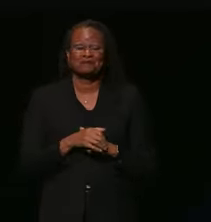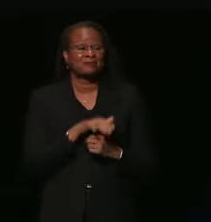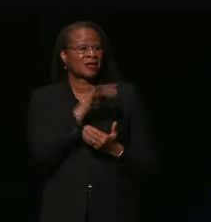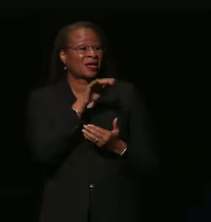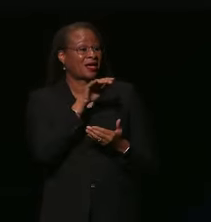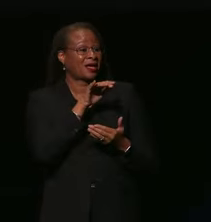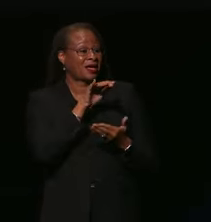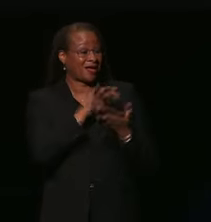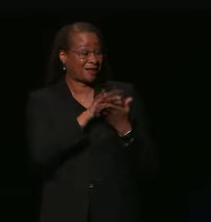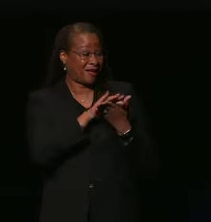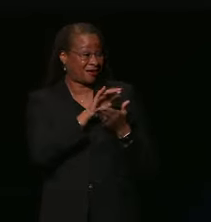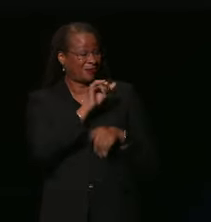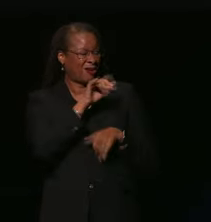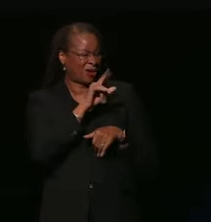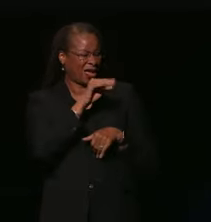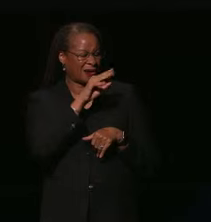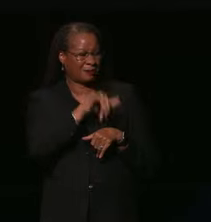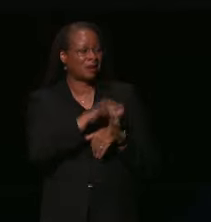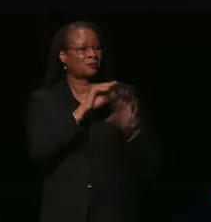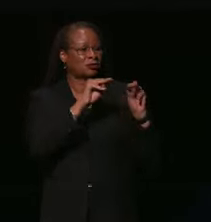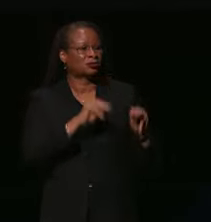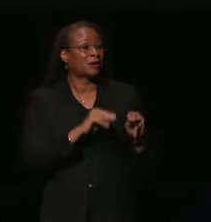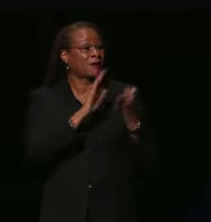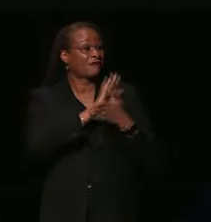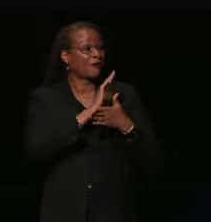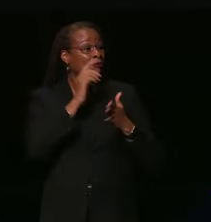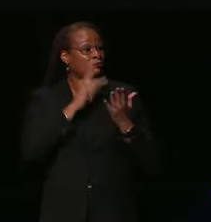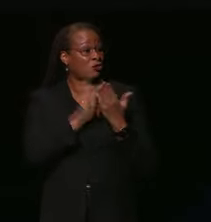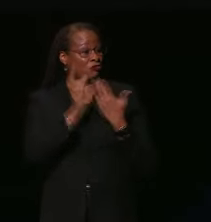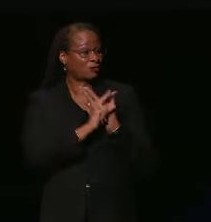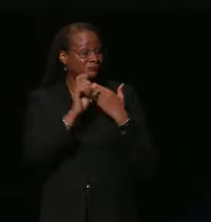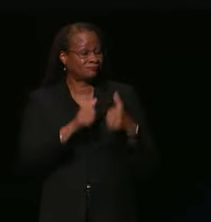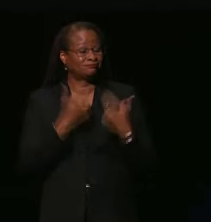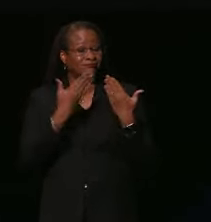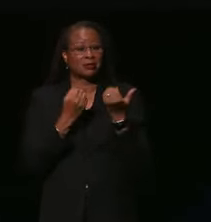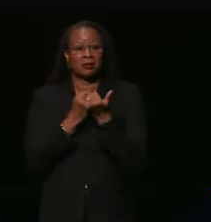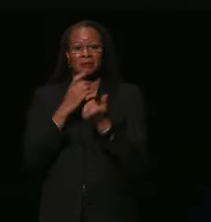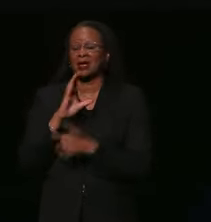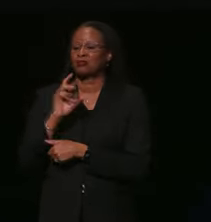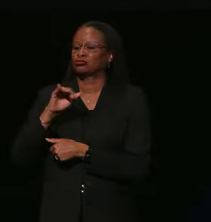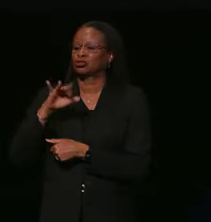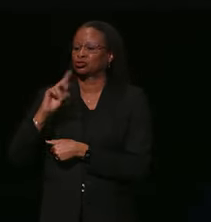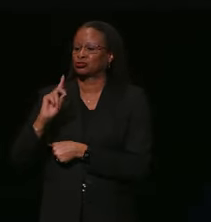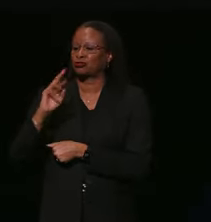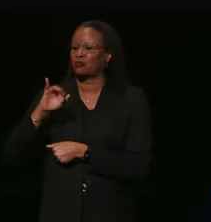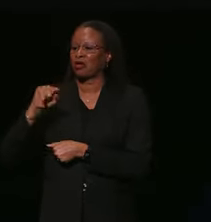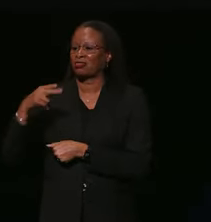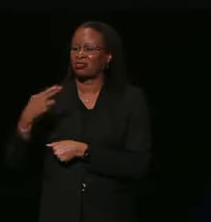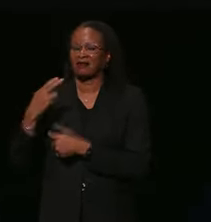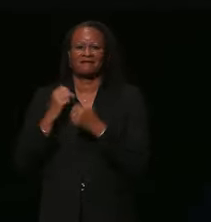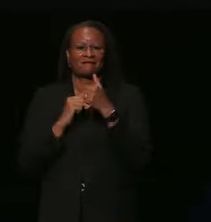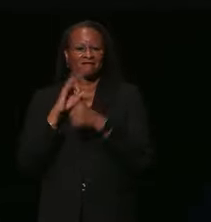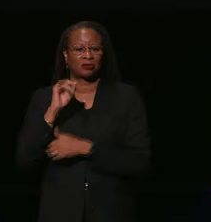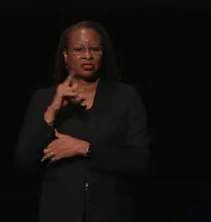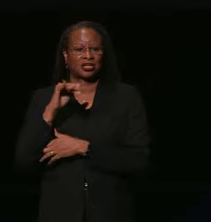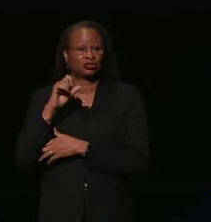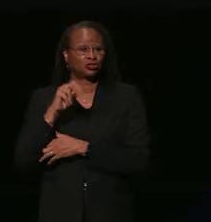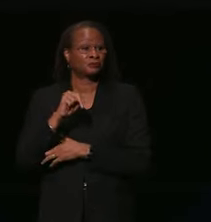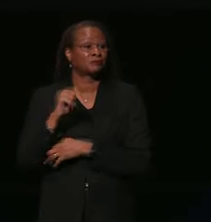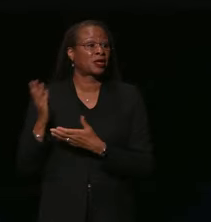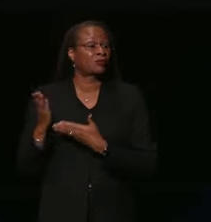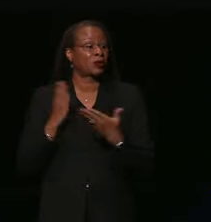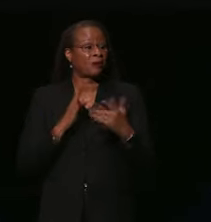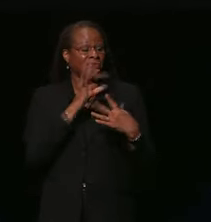Academy Museum film programming is generously funded by the Richard Roth Foundation. Nominee programs brought